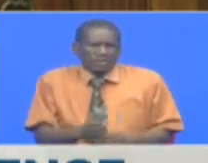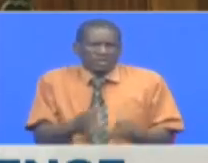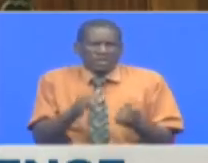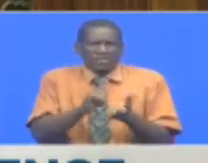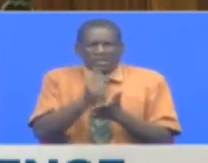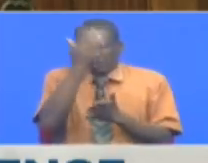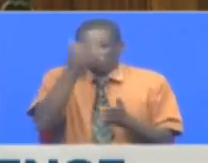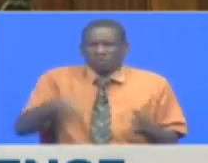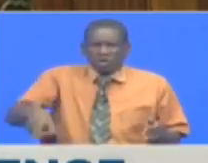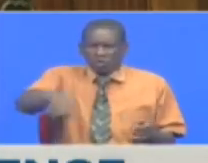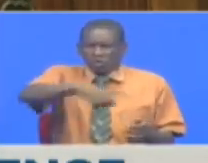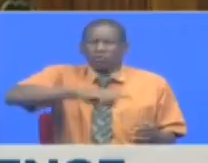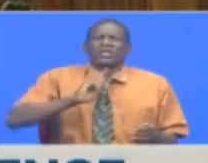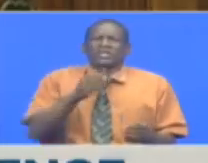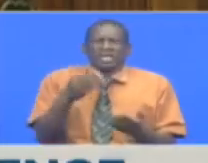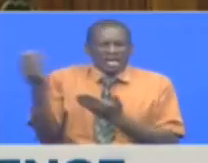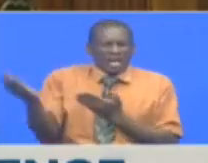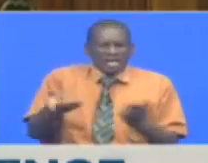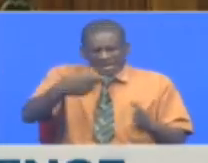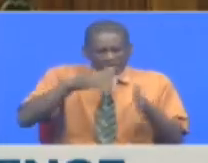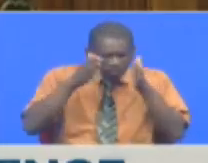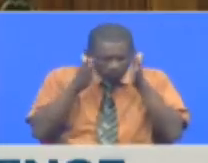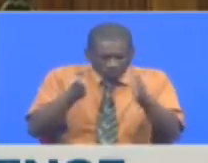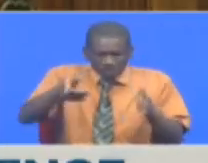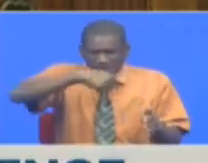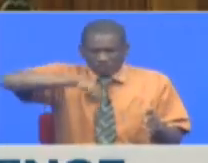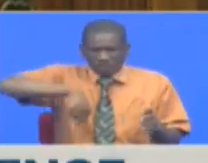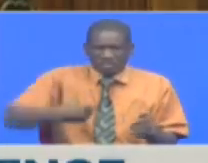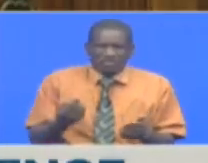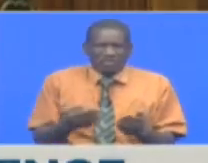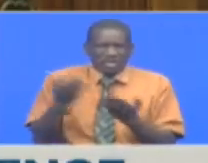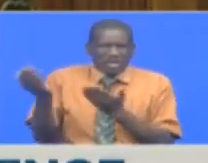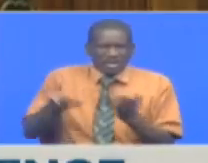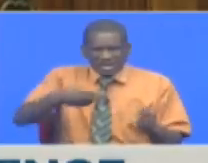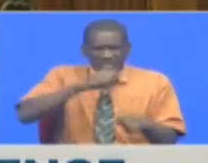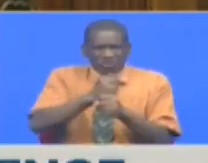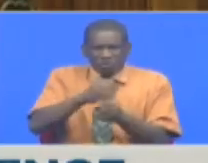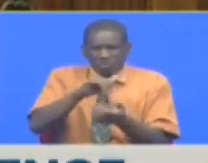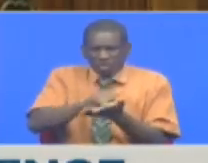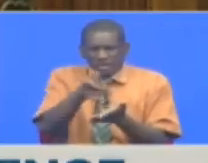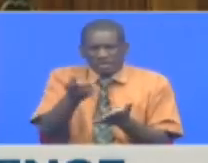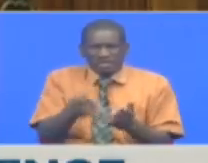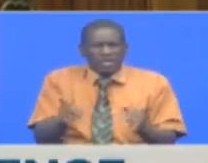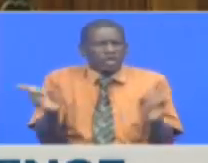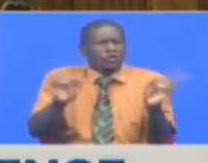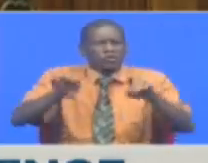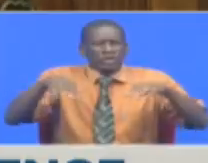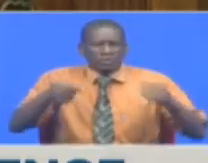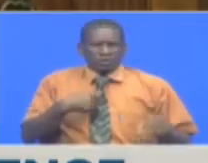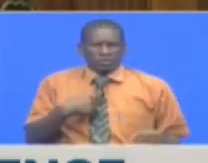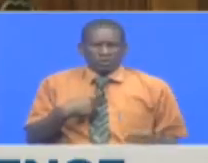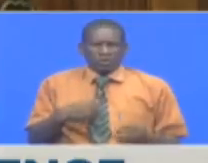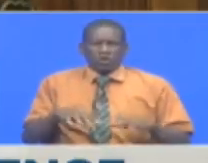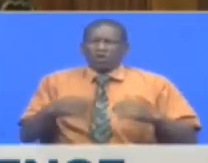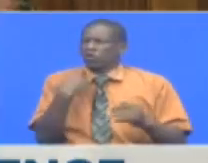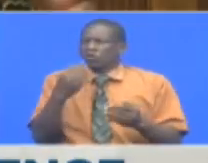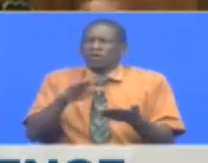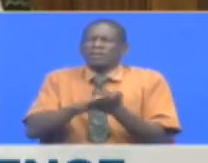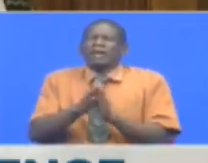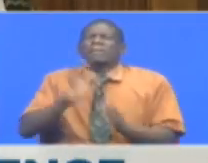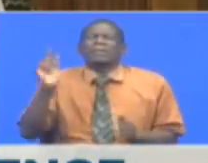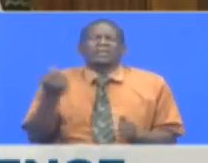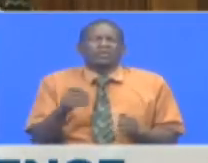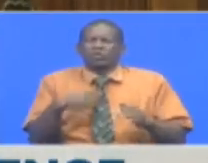said, let us actually focus ourselves on this. Let us do it. It was not about who was going to be president, who was not going